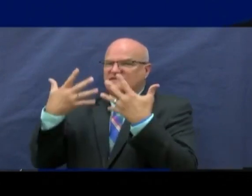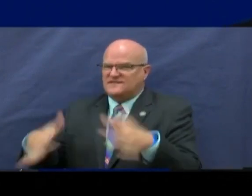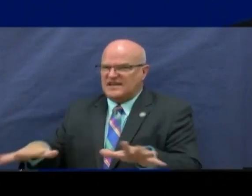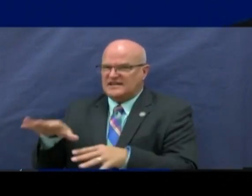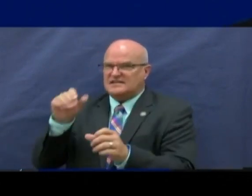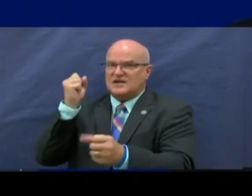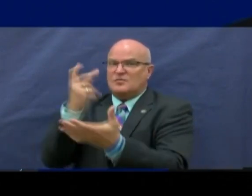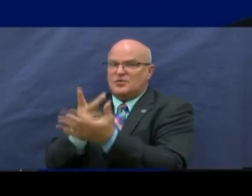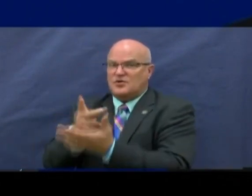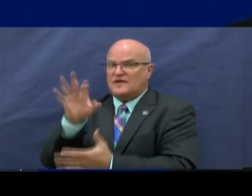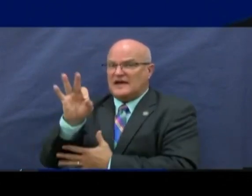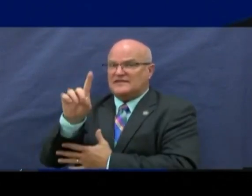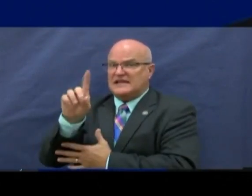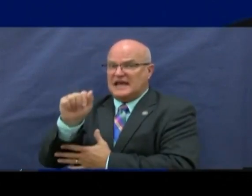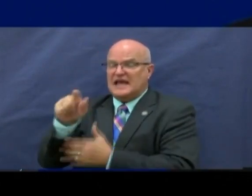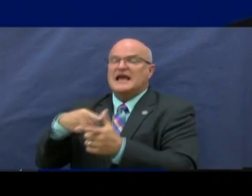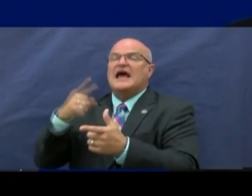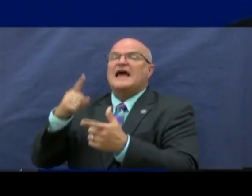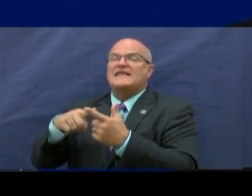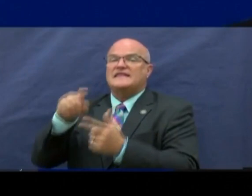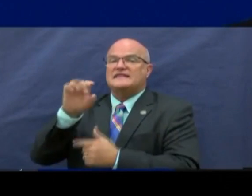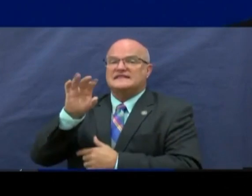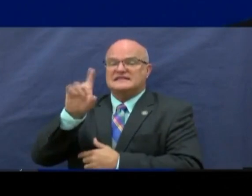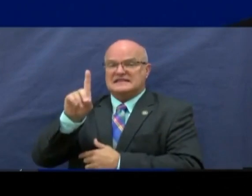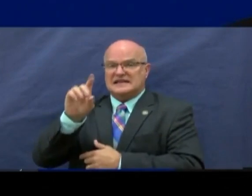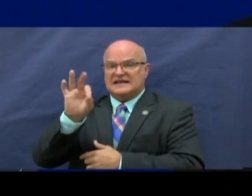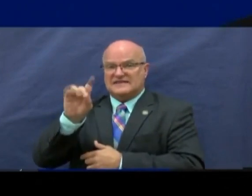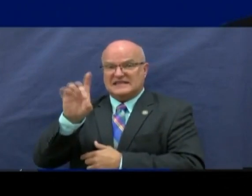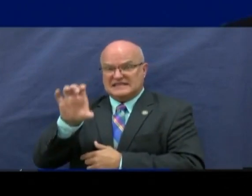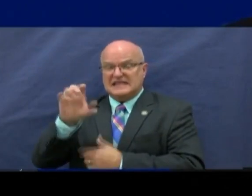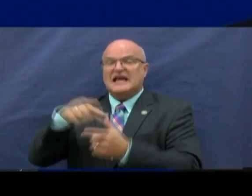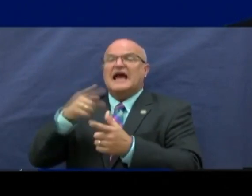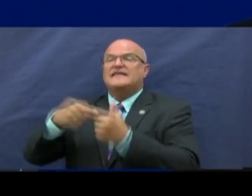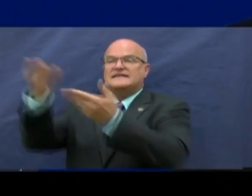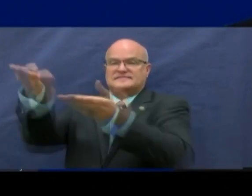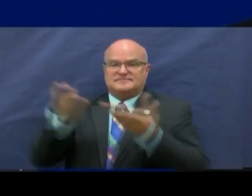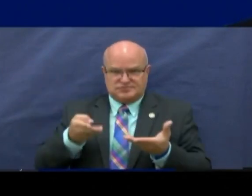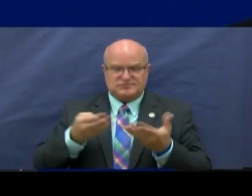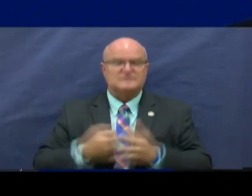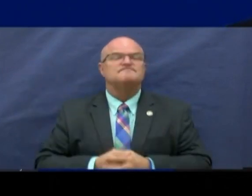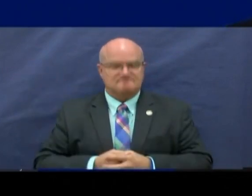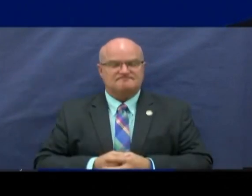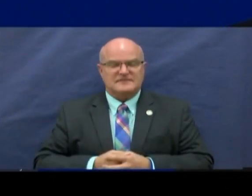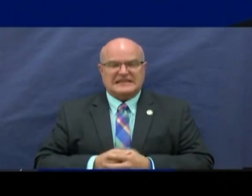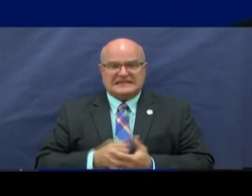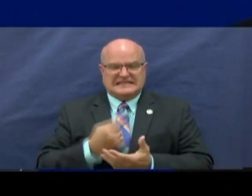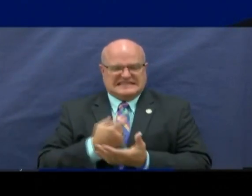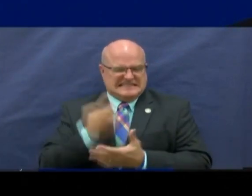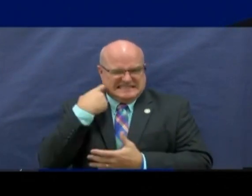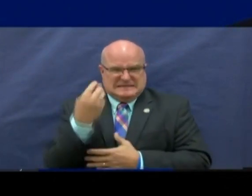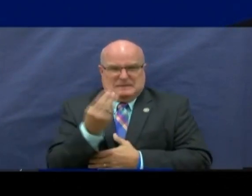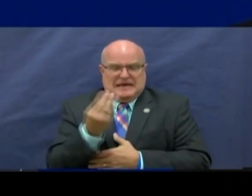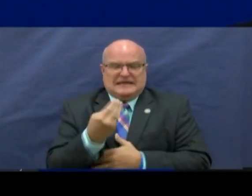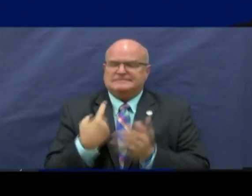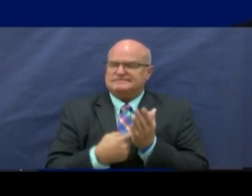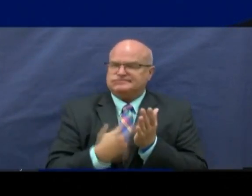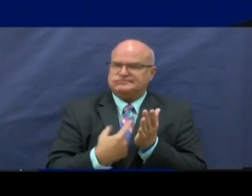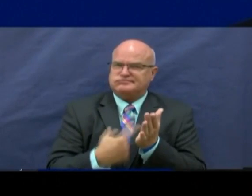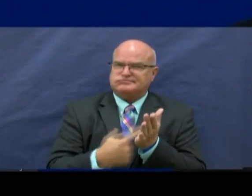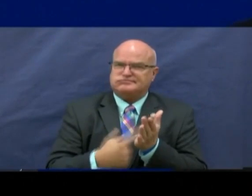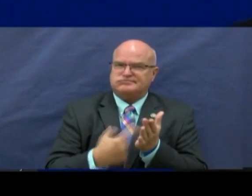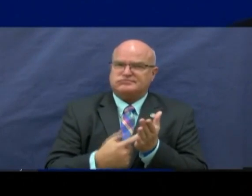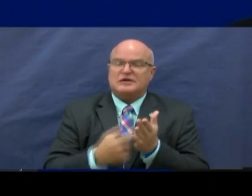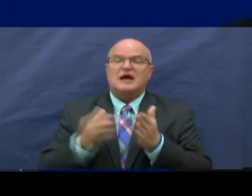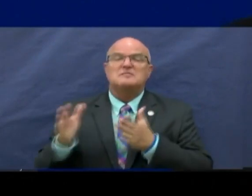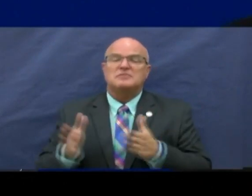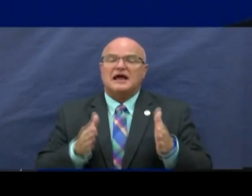the CDC. We spoke with them at length this week on Monday and are beginning to plan